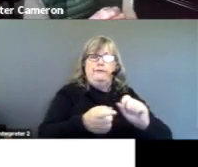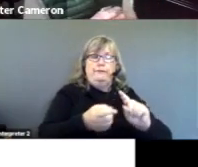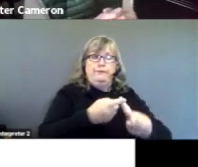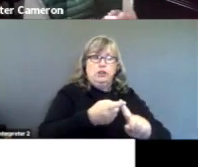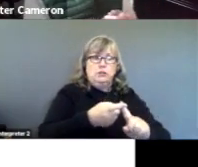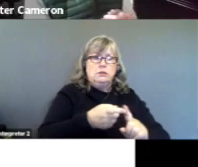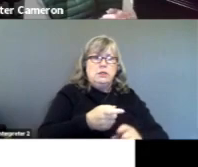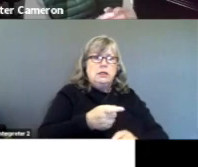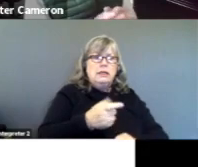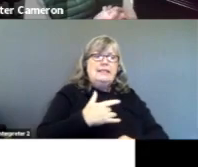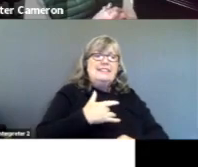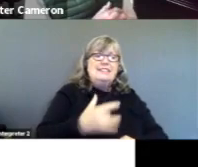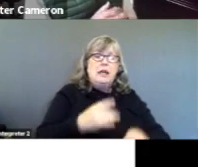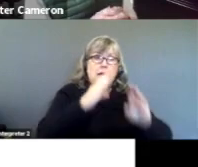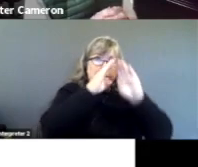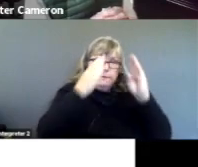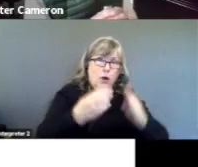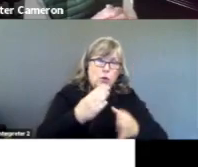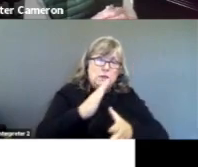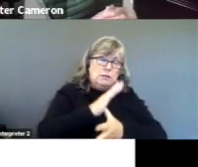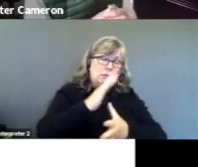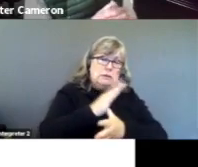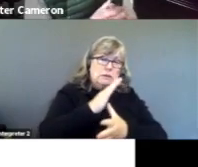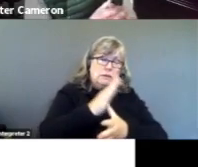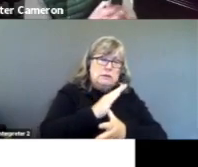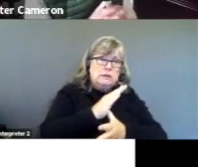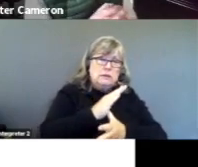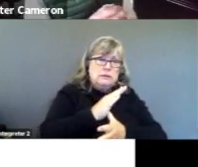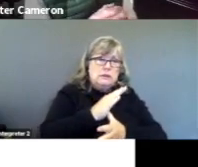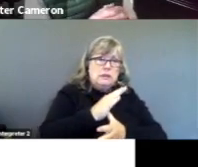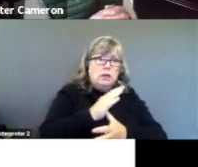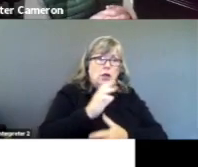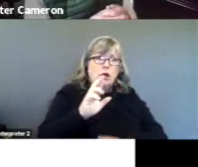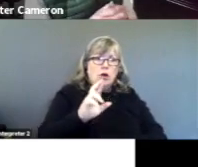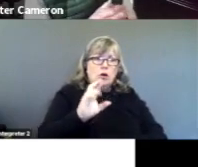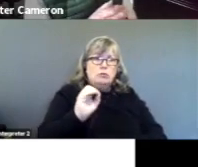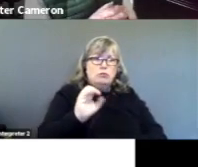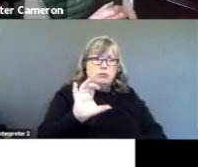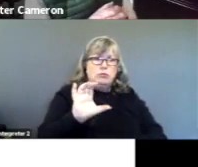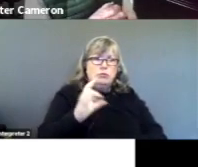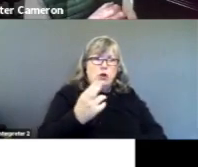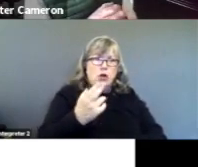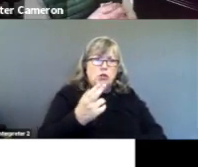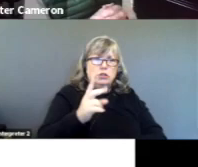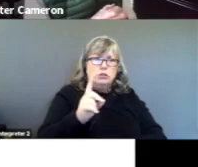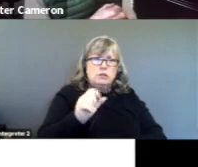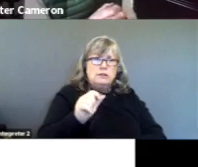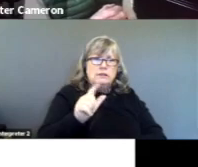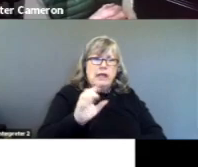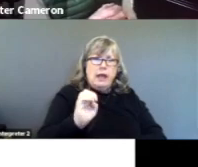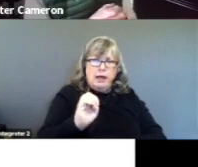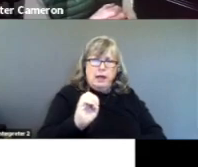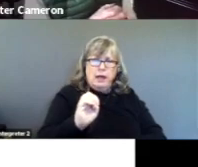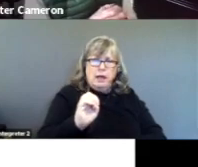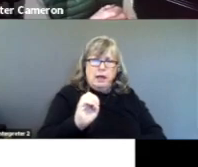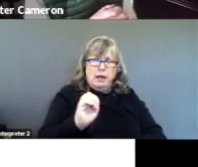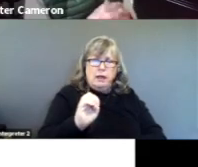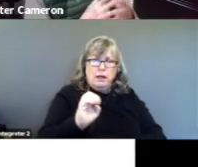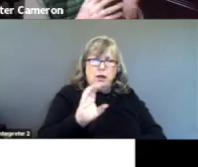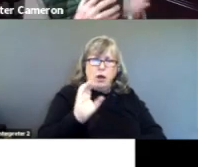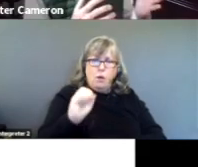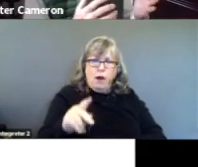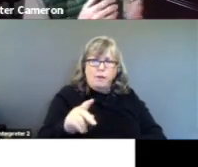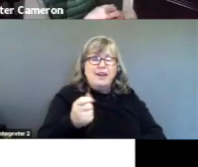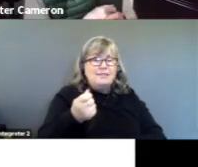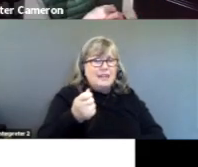sort of refer to formally is the Rochdale Cooperatives back in 1844. It